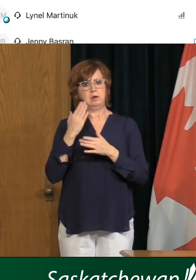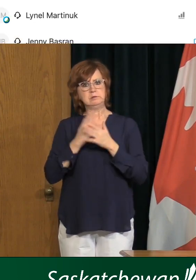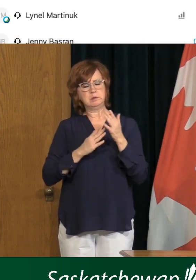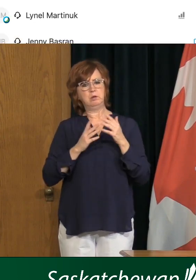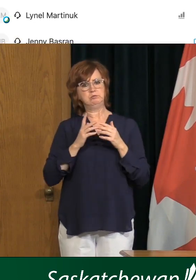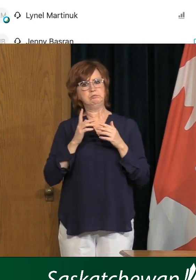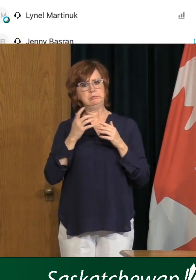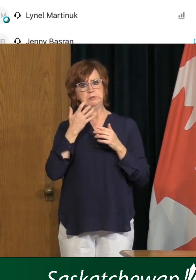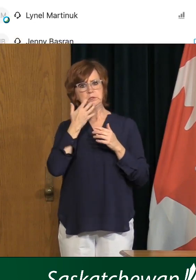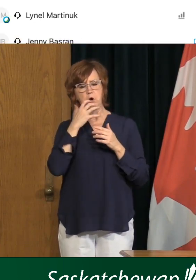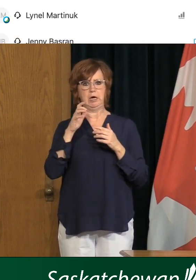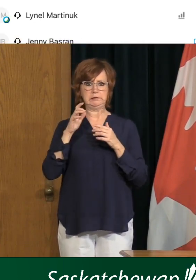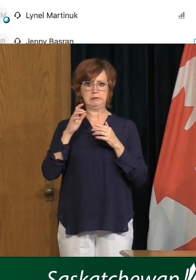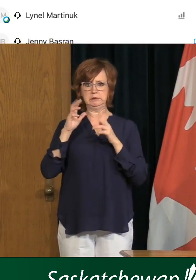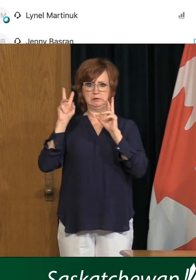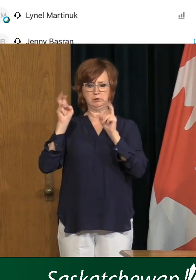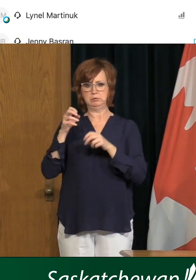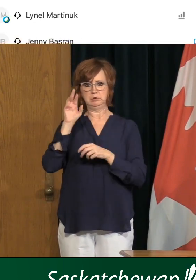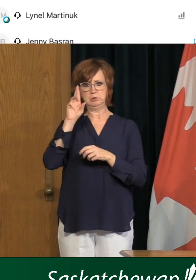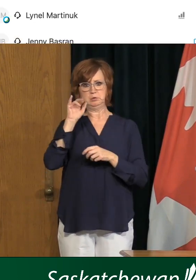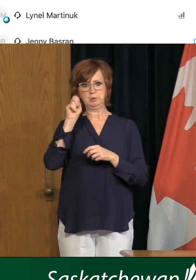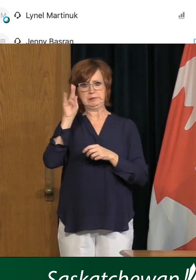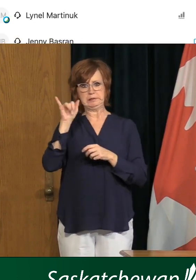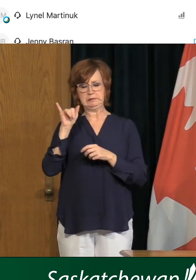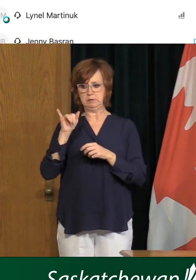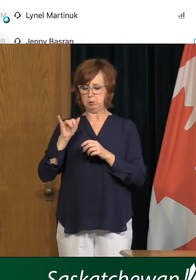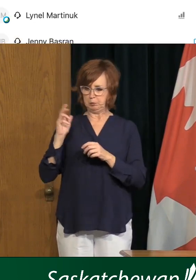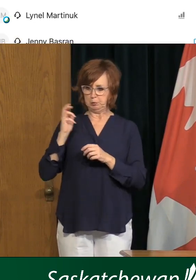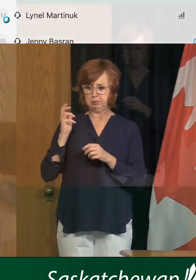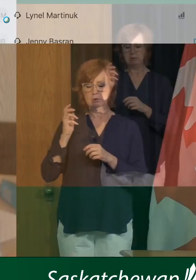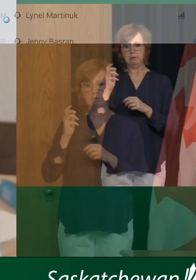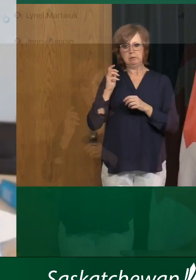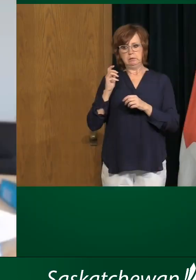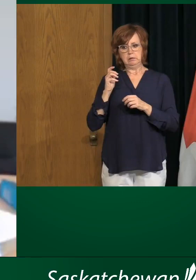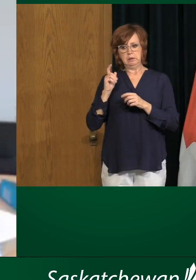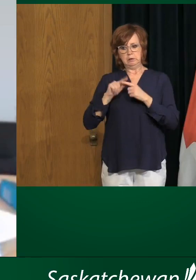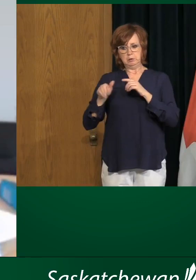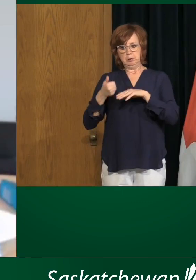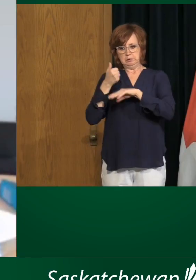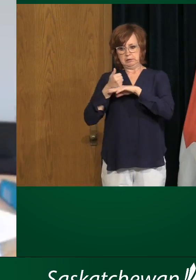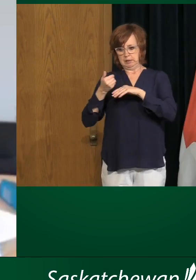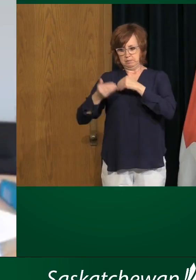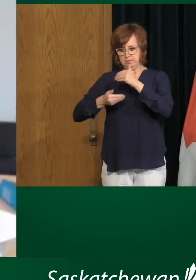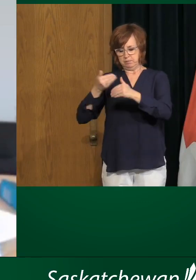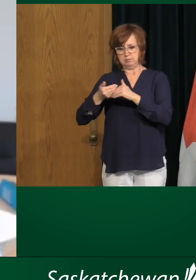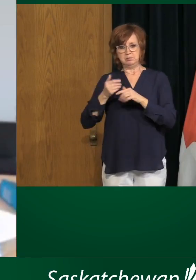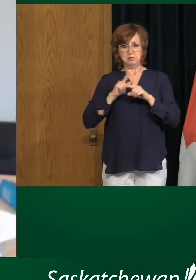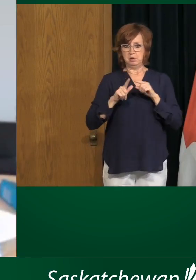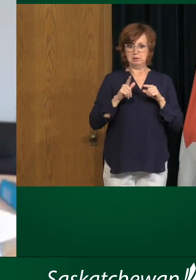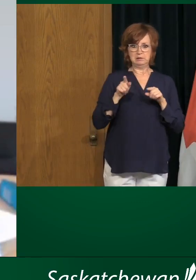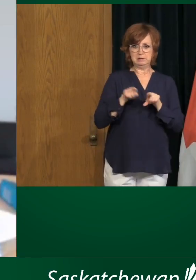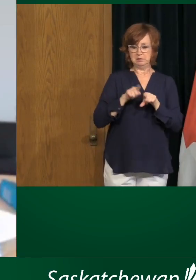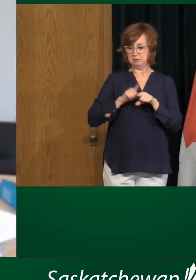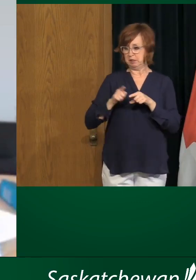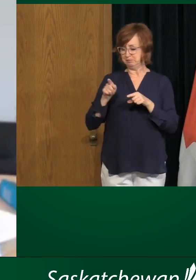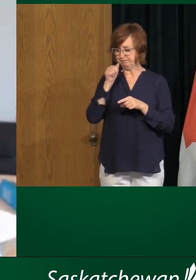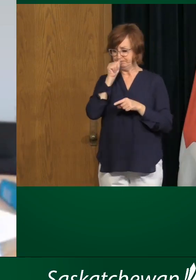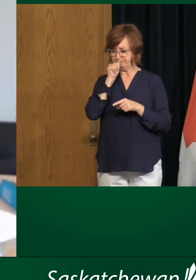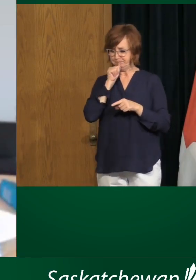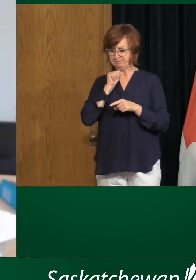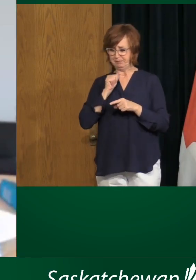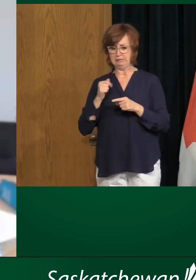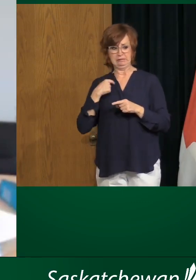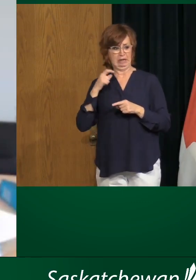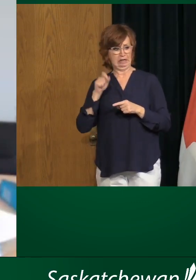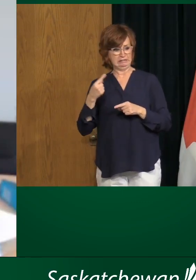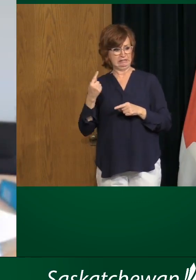risks when people are not getting the everyday health services that they need. As a critical care physician who works in Saskatoon,